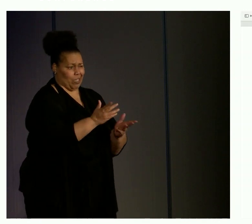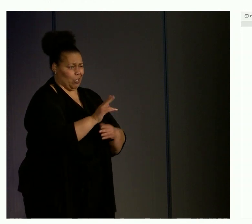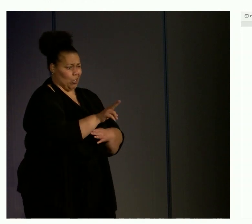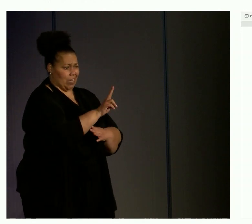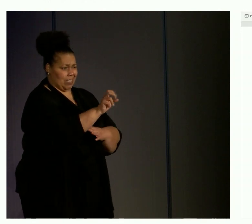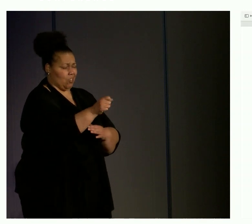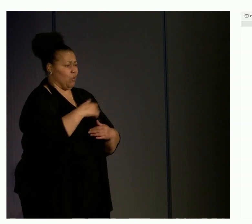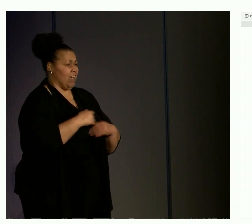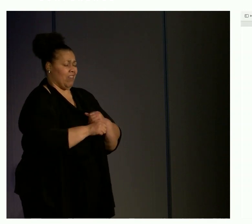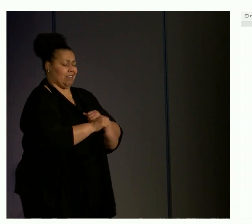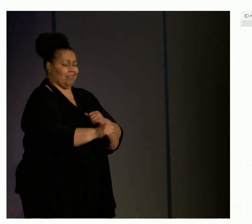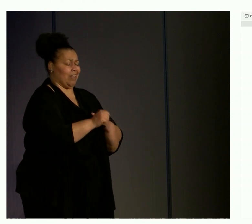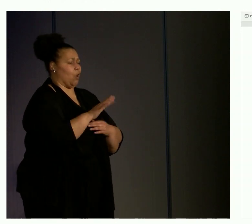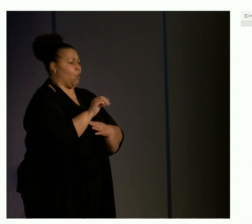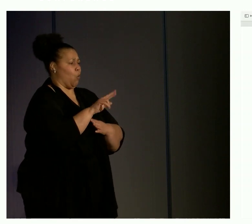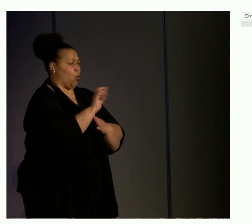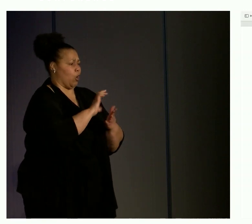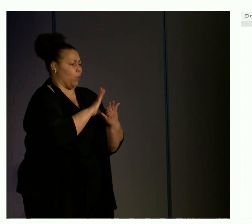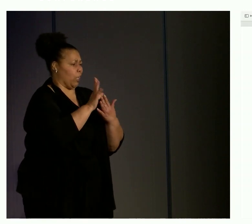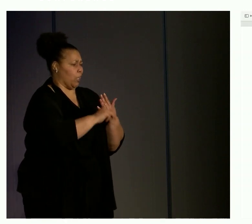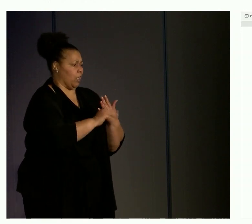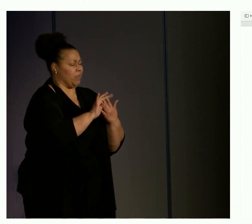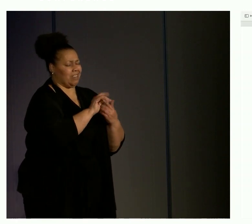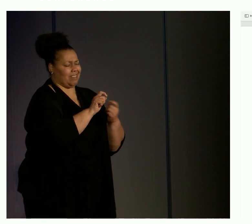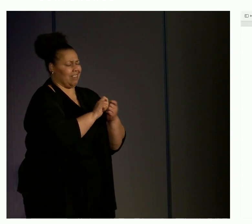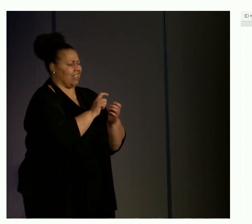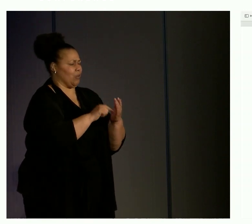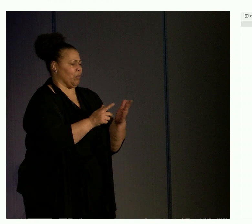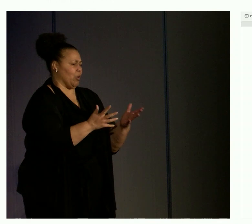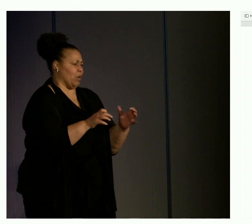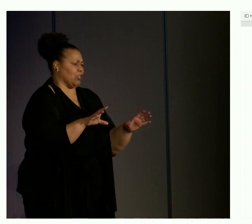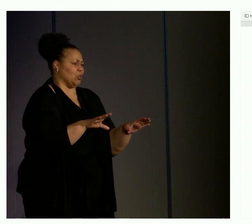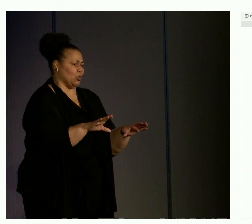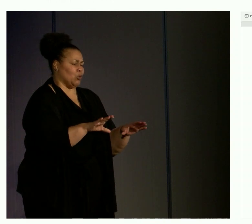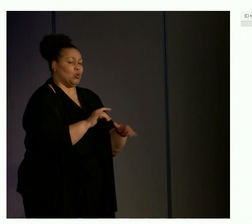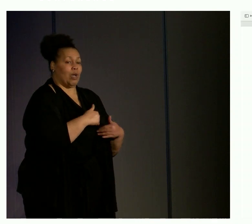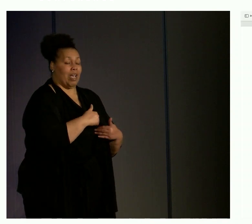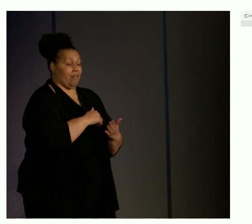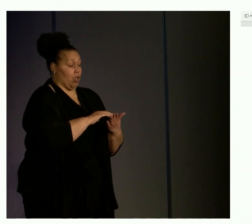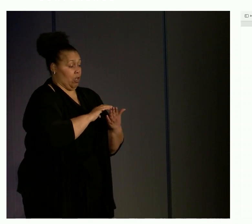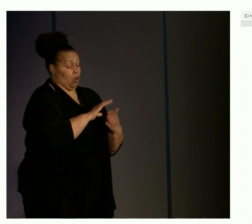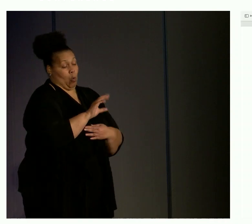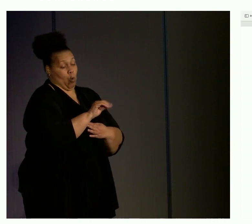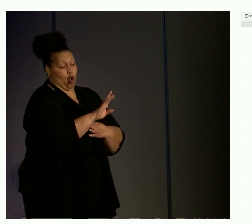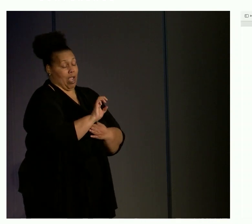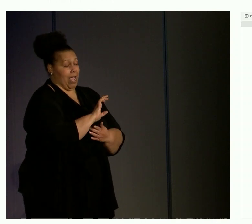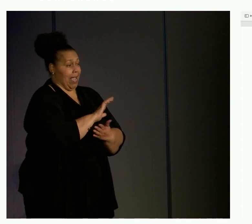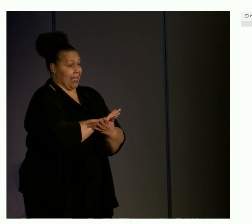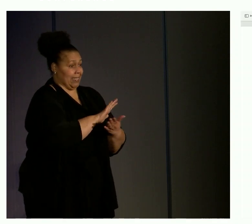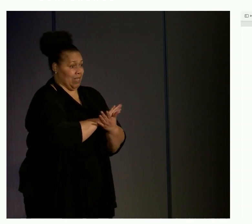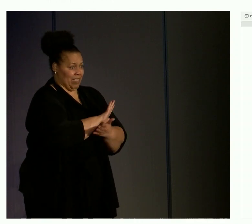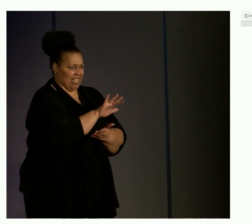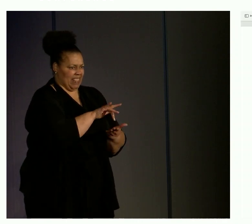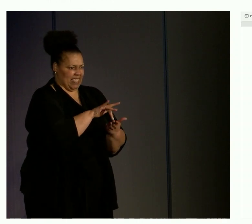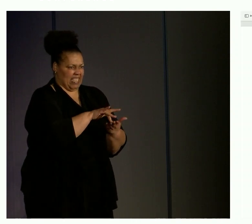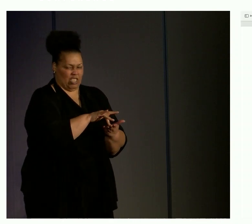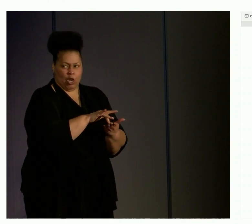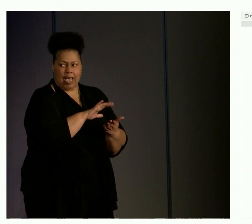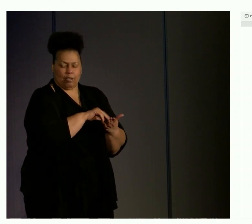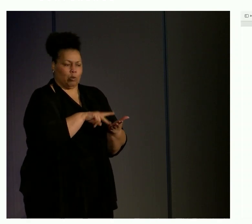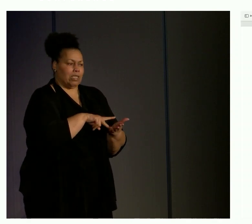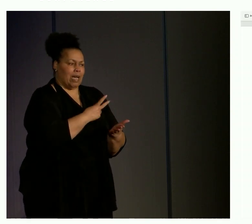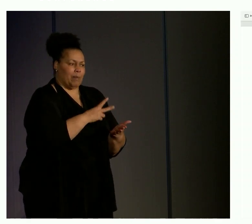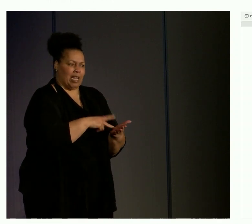core curriculum, and that's exactly what we wanted to do, to have the core academics at the center and to develop all